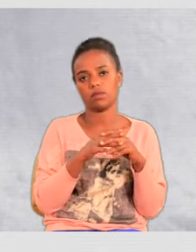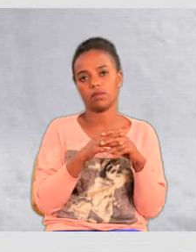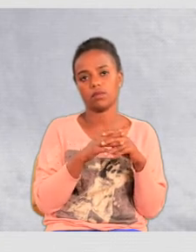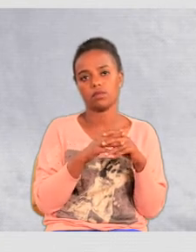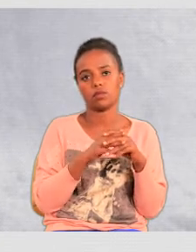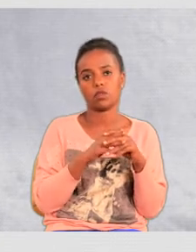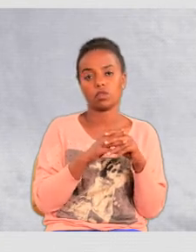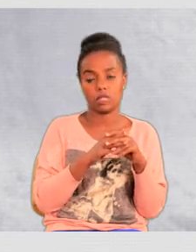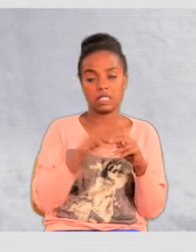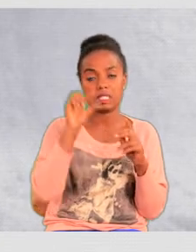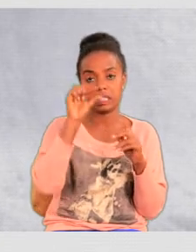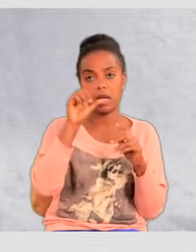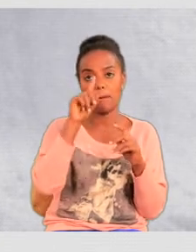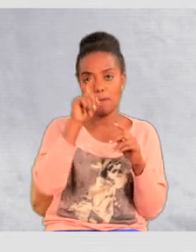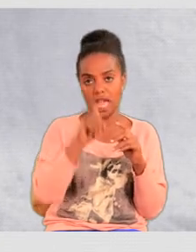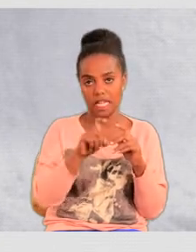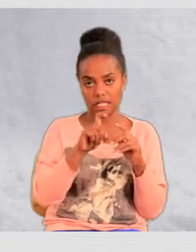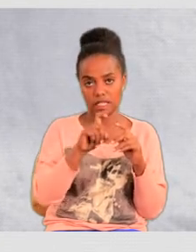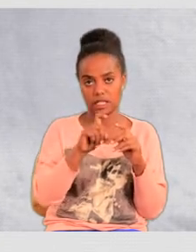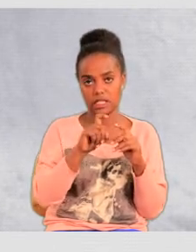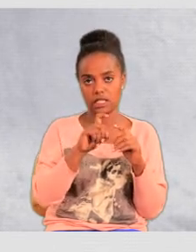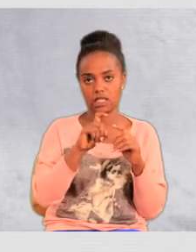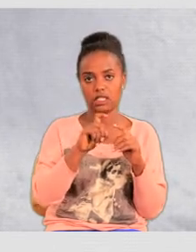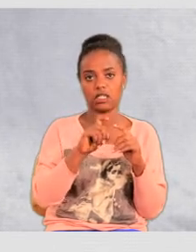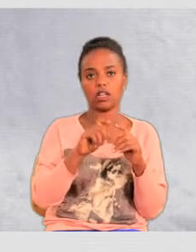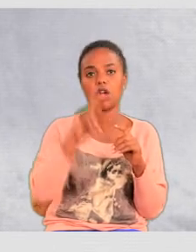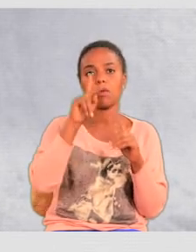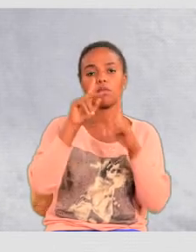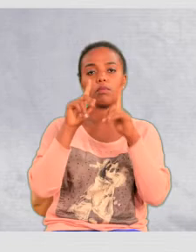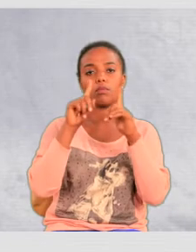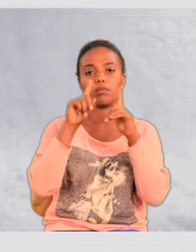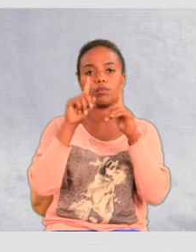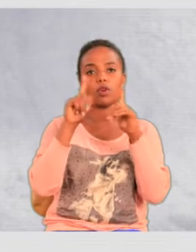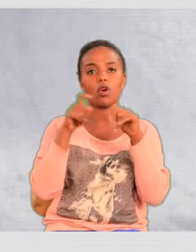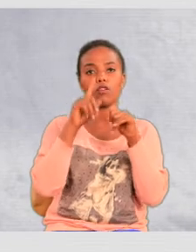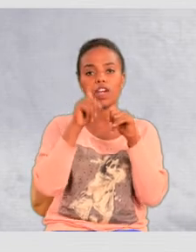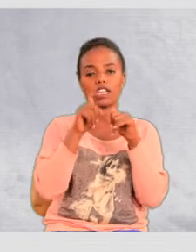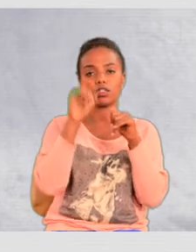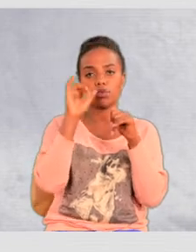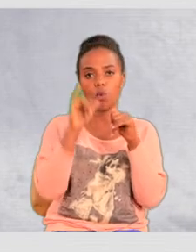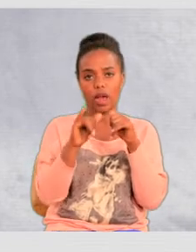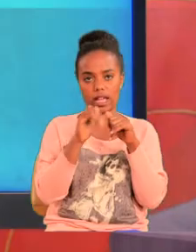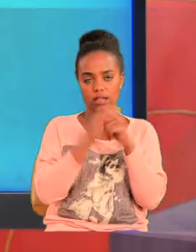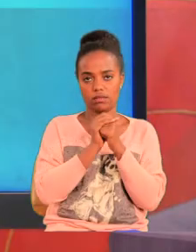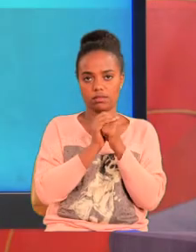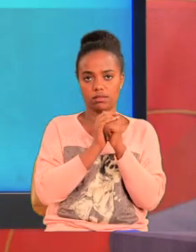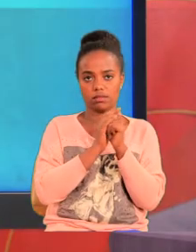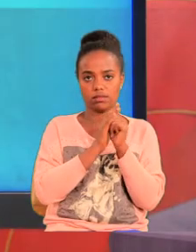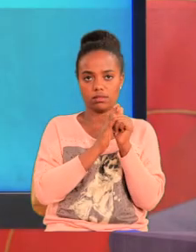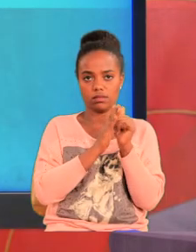For some x, for some y, p of x, y. What does this mean?